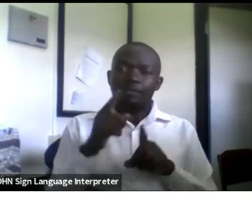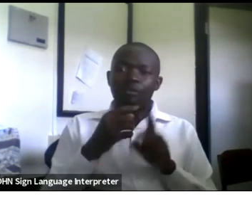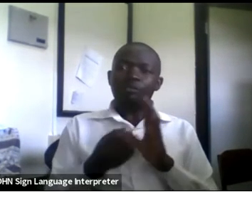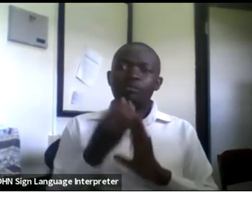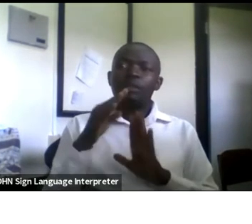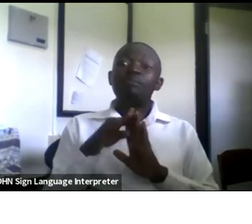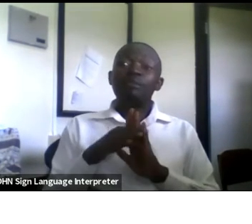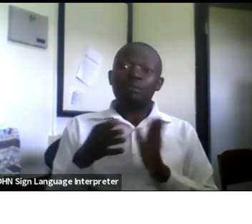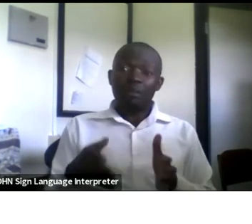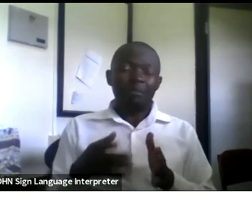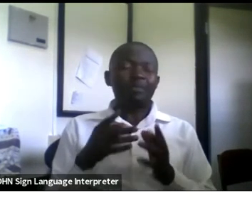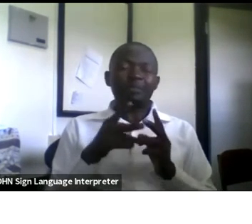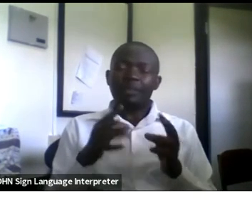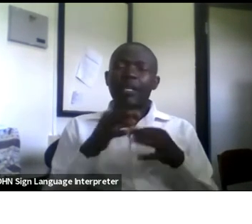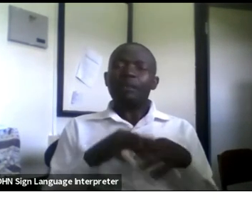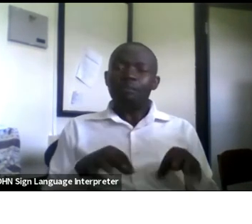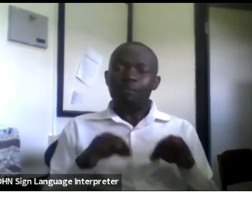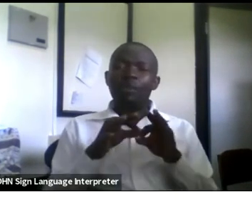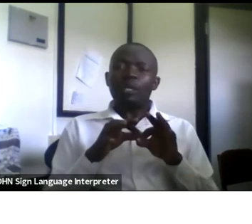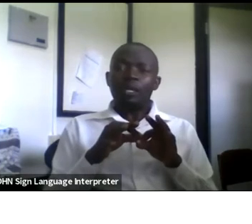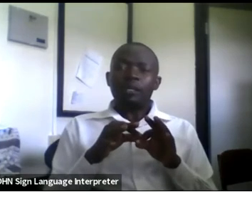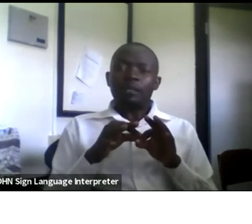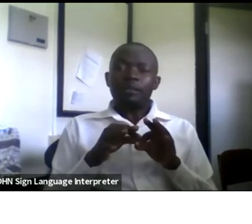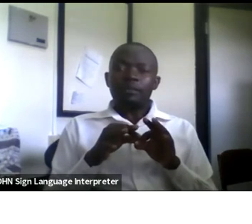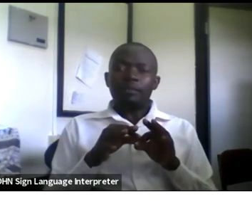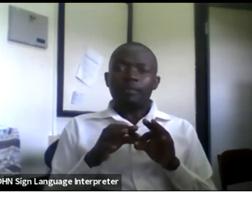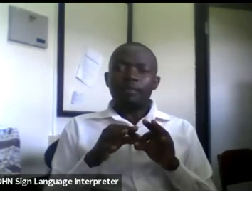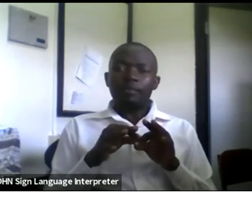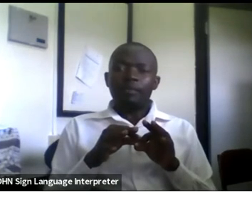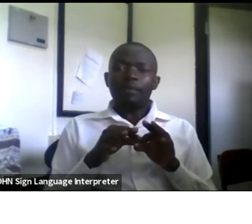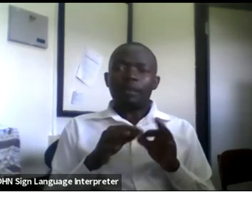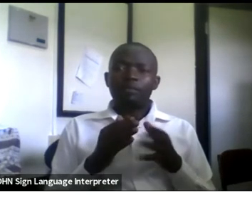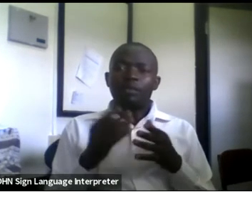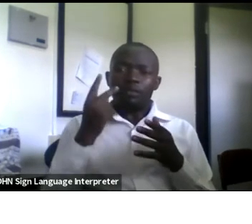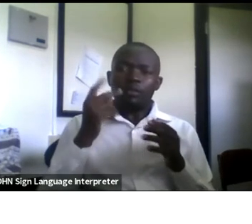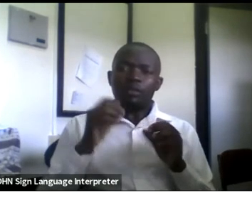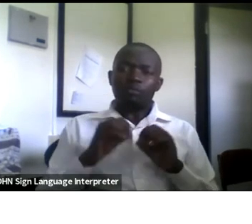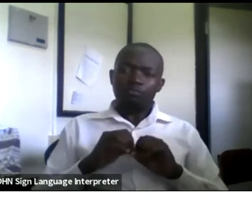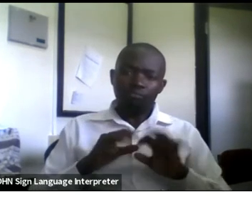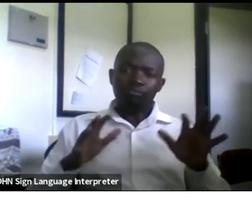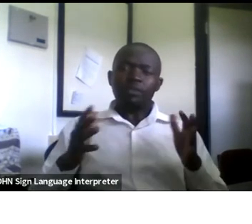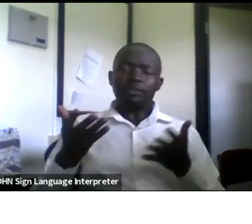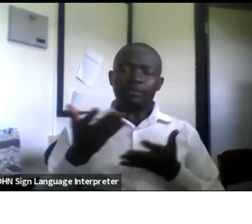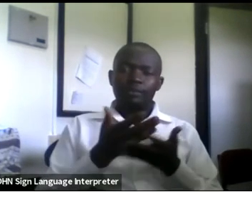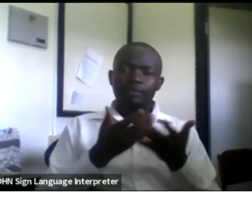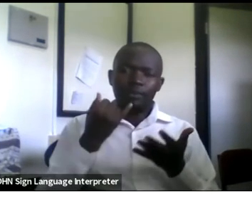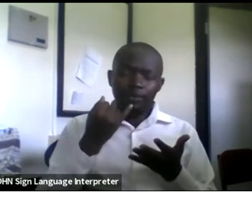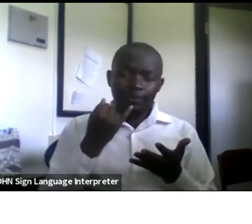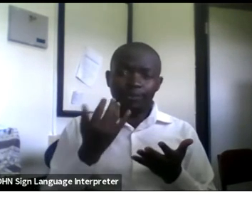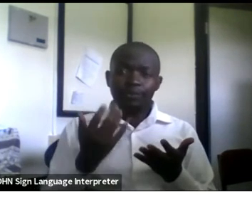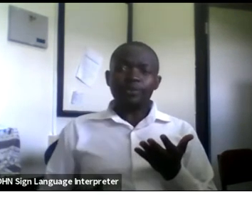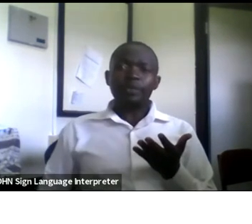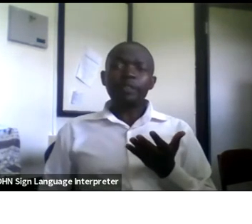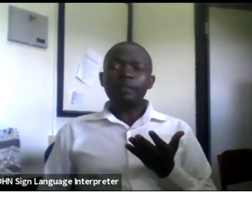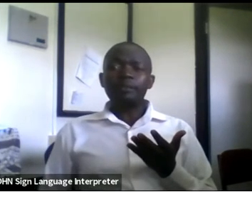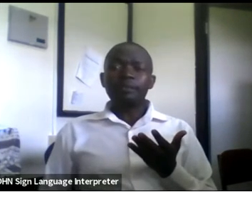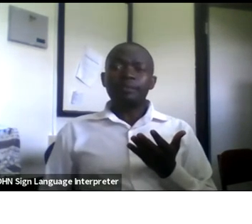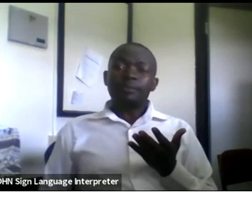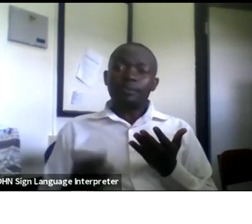very, very important to actually share the information and provide it in a